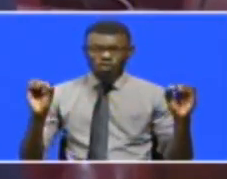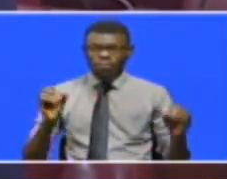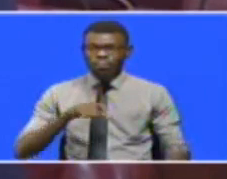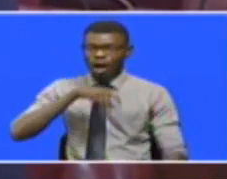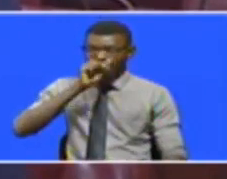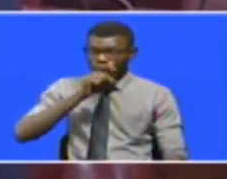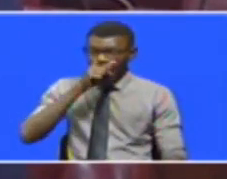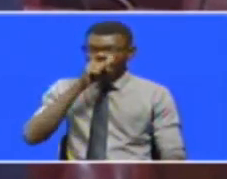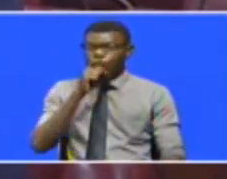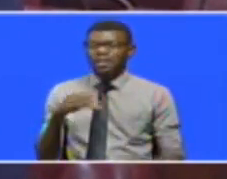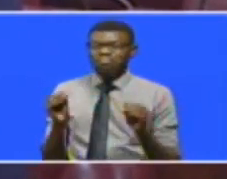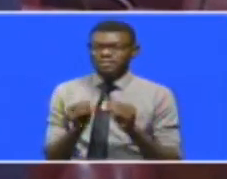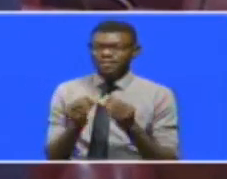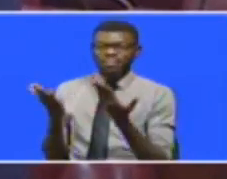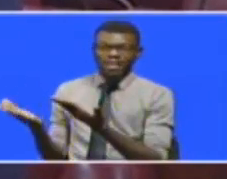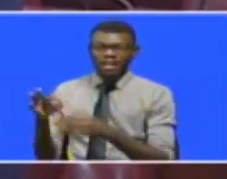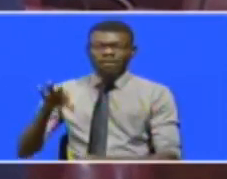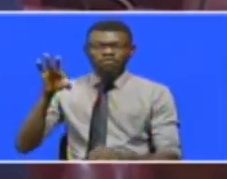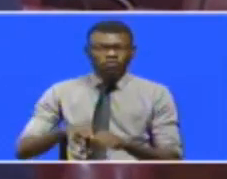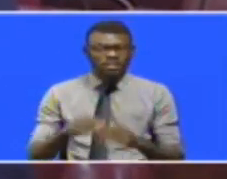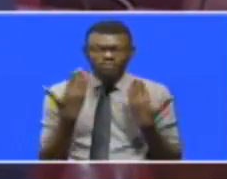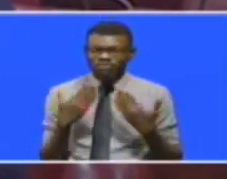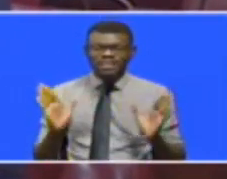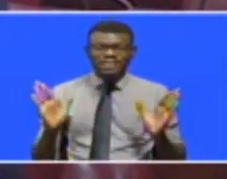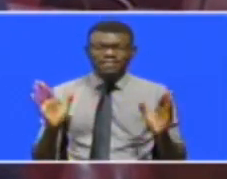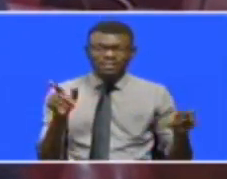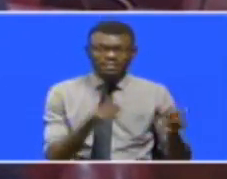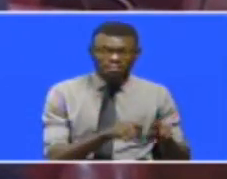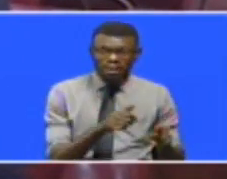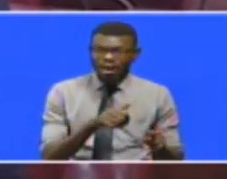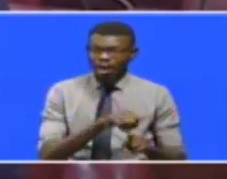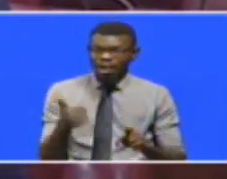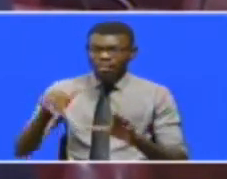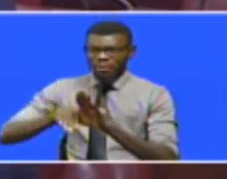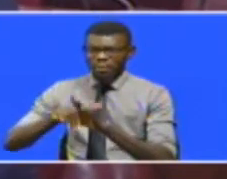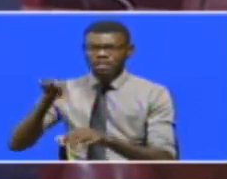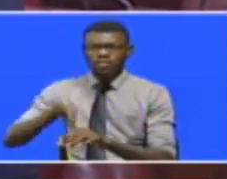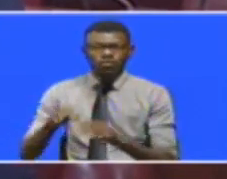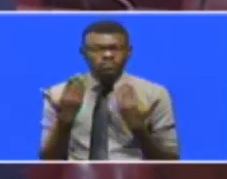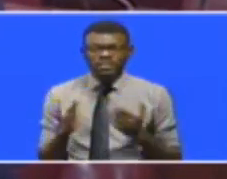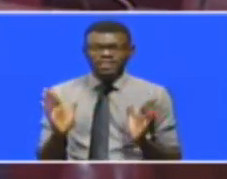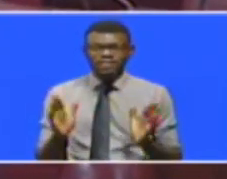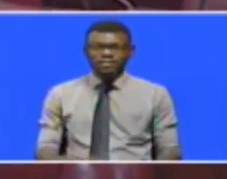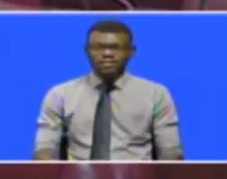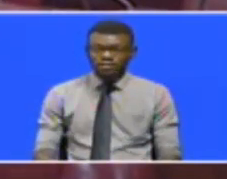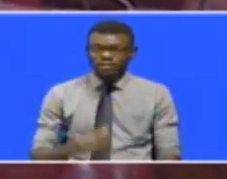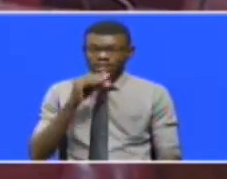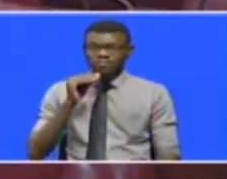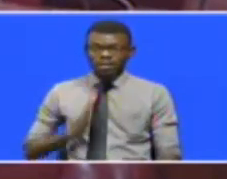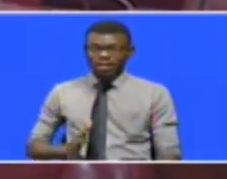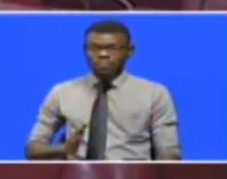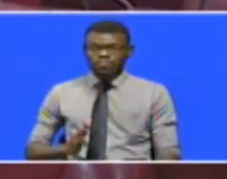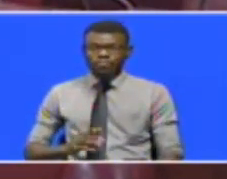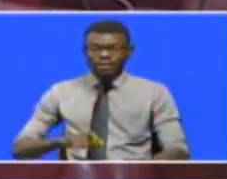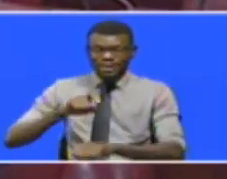that meeting and KANU voted, and so did the other members who were mentioned. And Mr. Speaker, when it's now